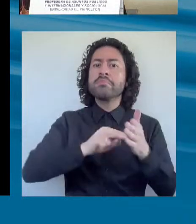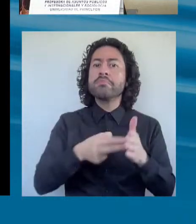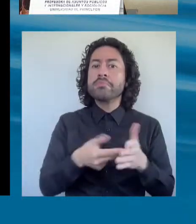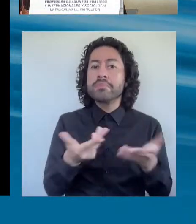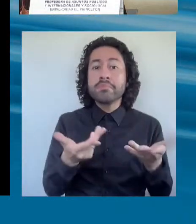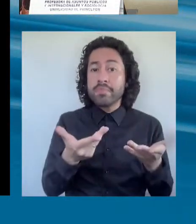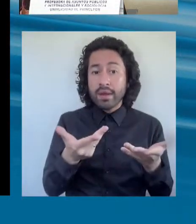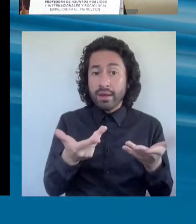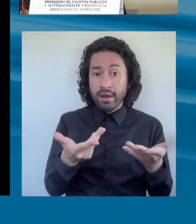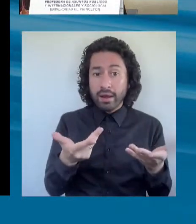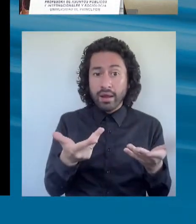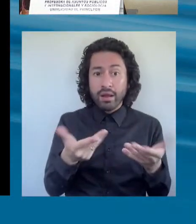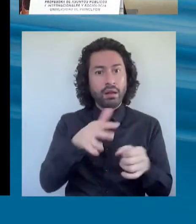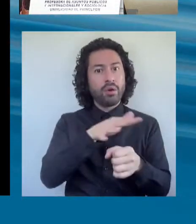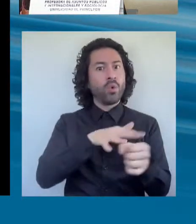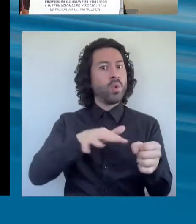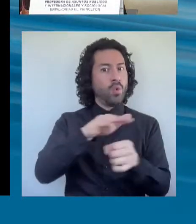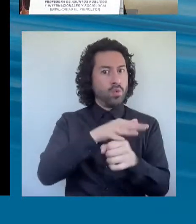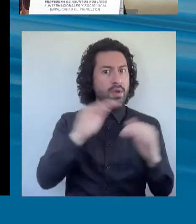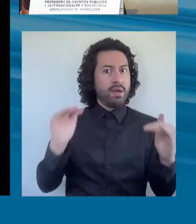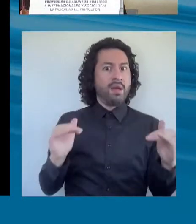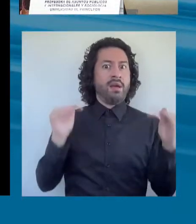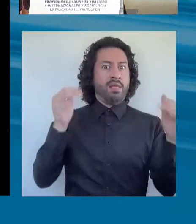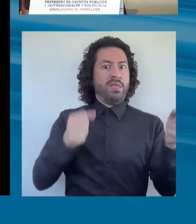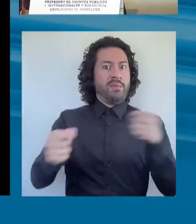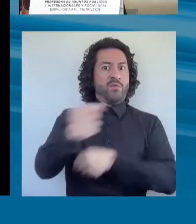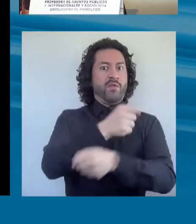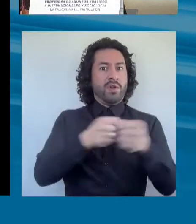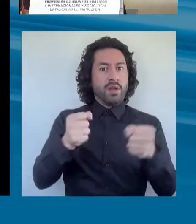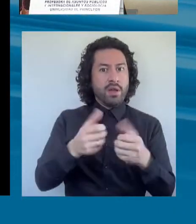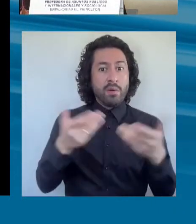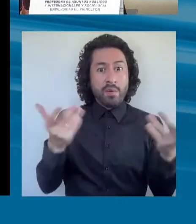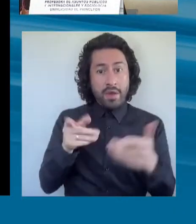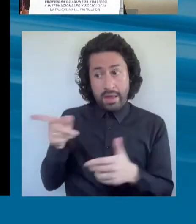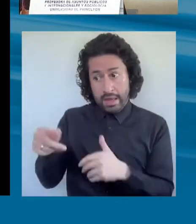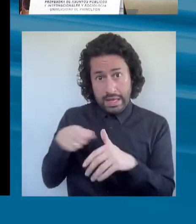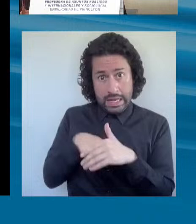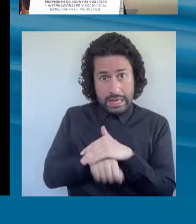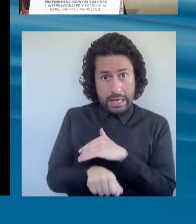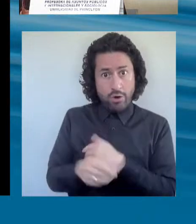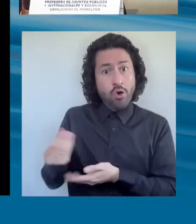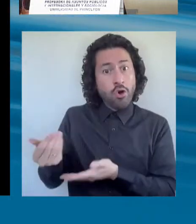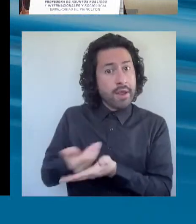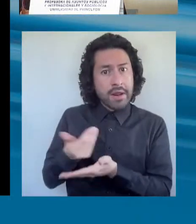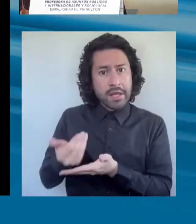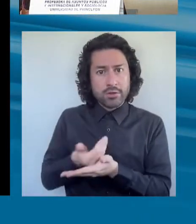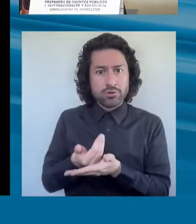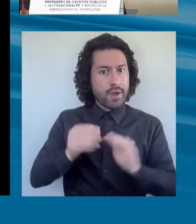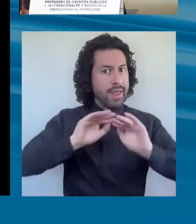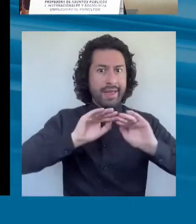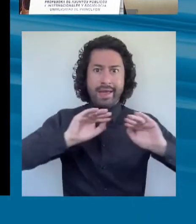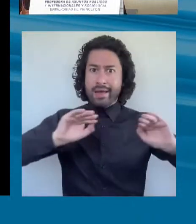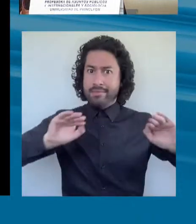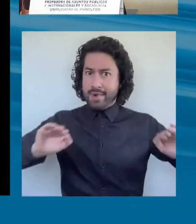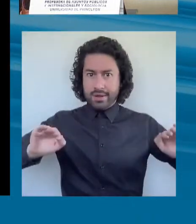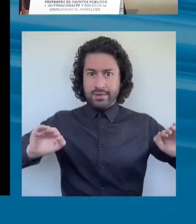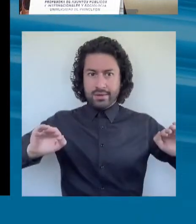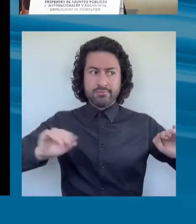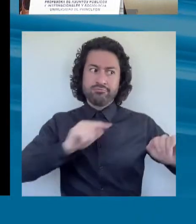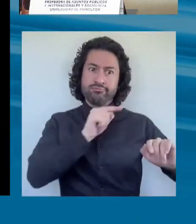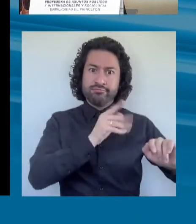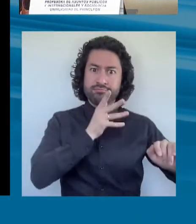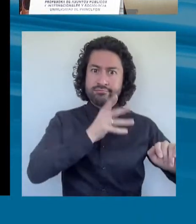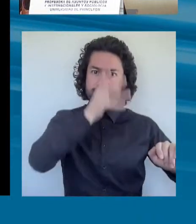identifies a situation of high mobility, where the income of adult children does not depend or